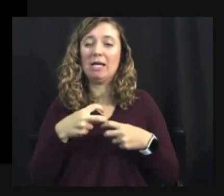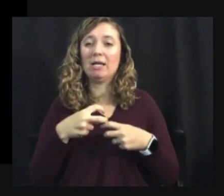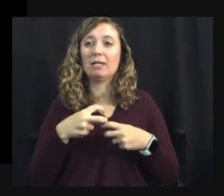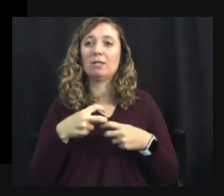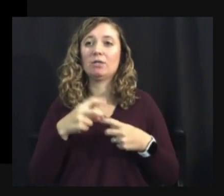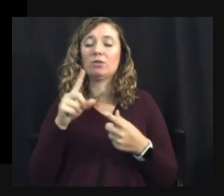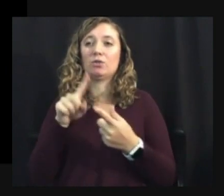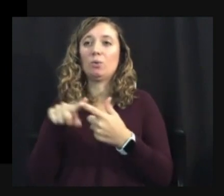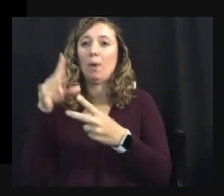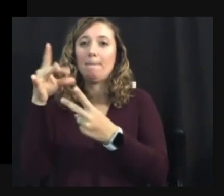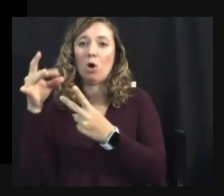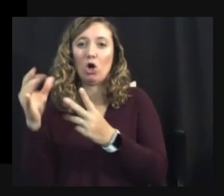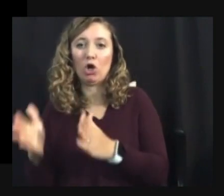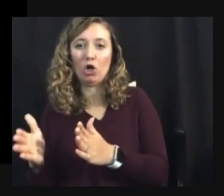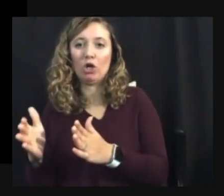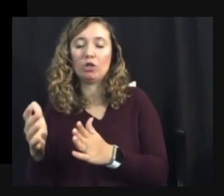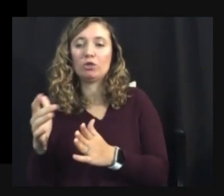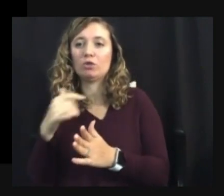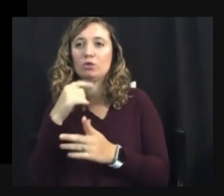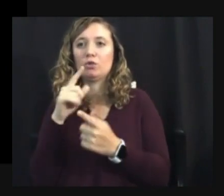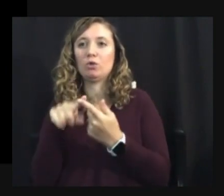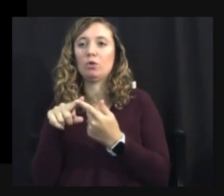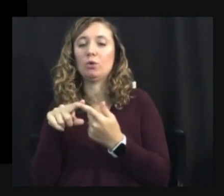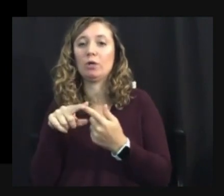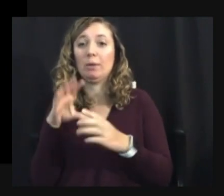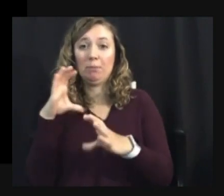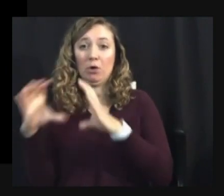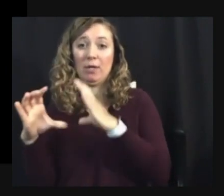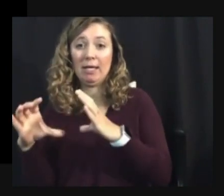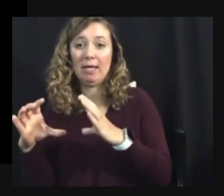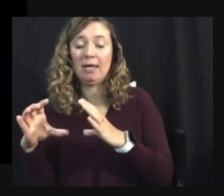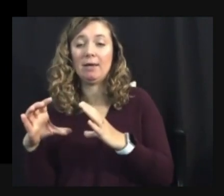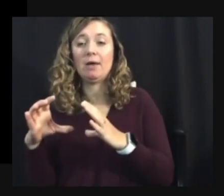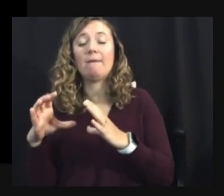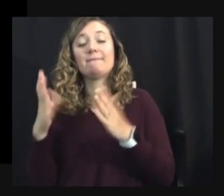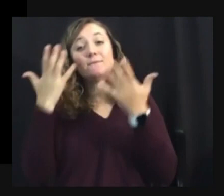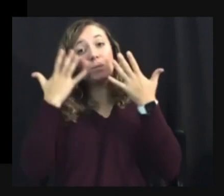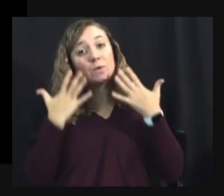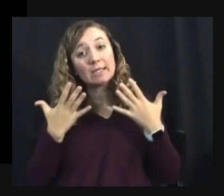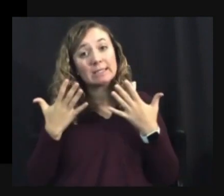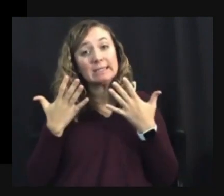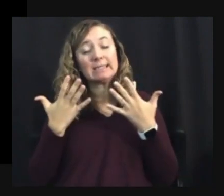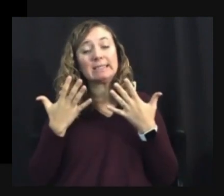in the room to communicate self-advocacy. But unfortunately,